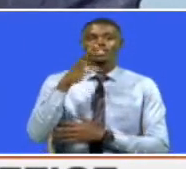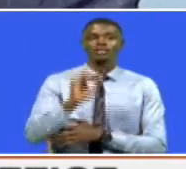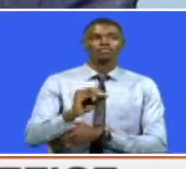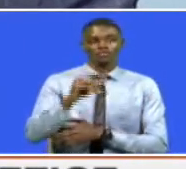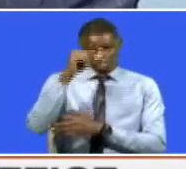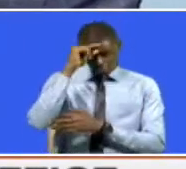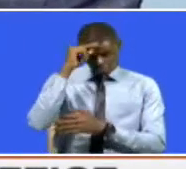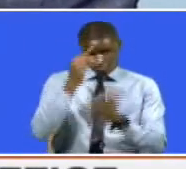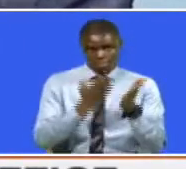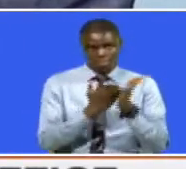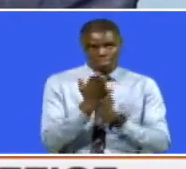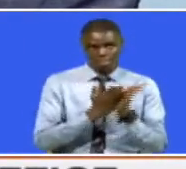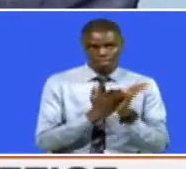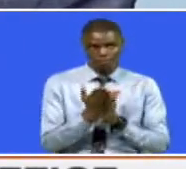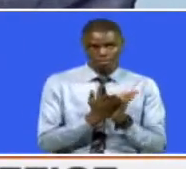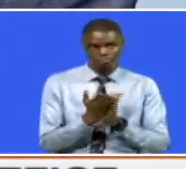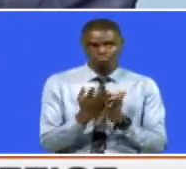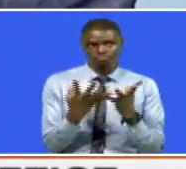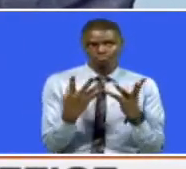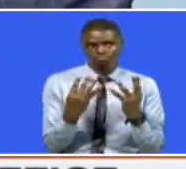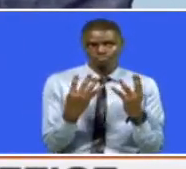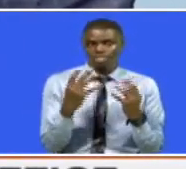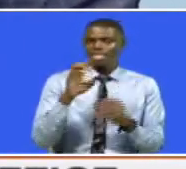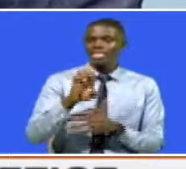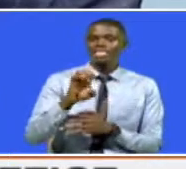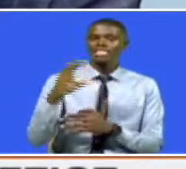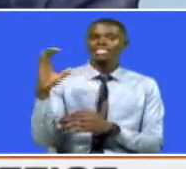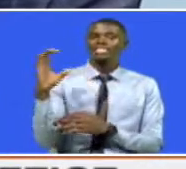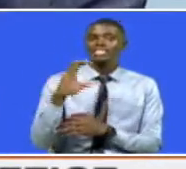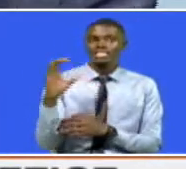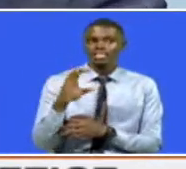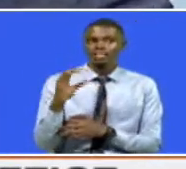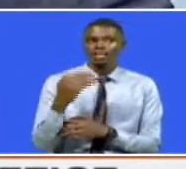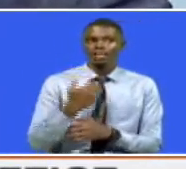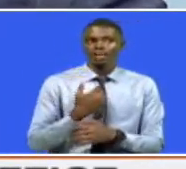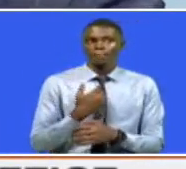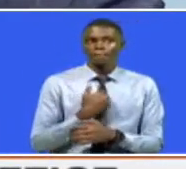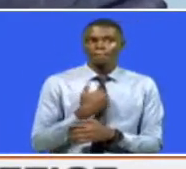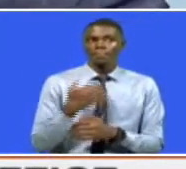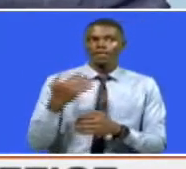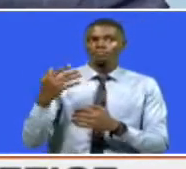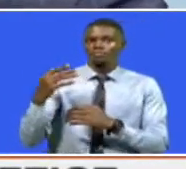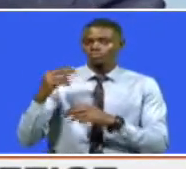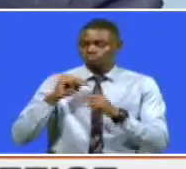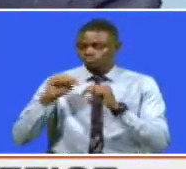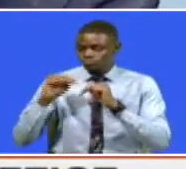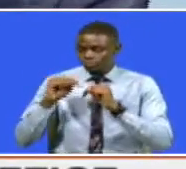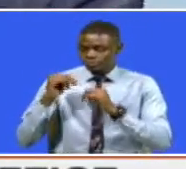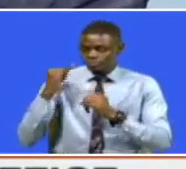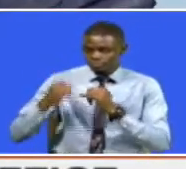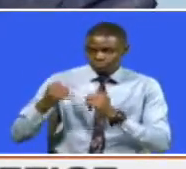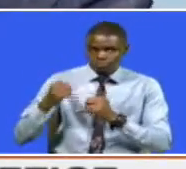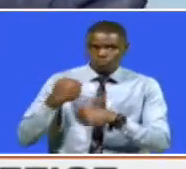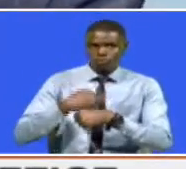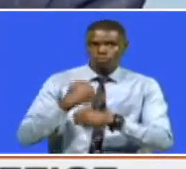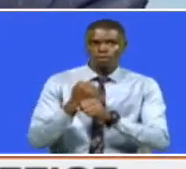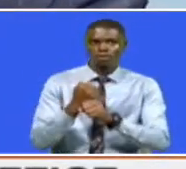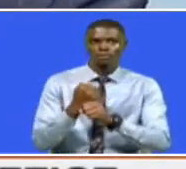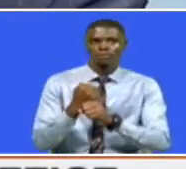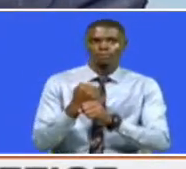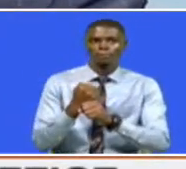government services about the eCitizen platform. We are at the tail end of negotiations to make